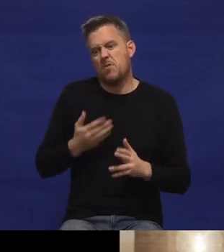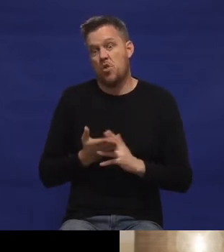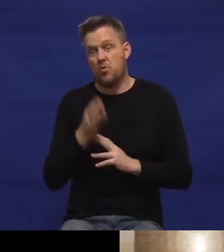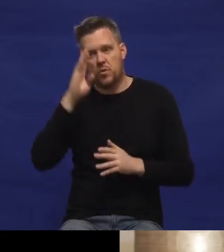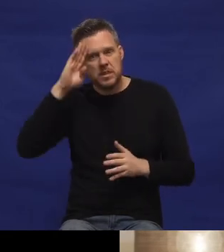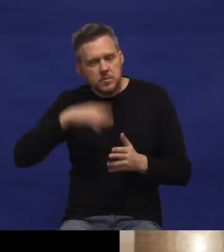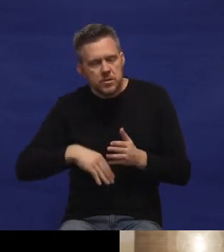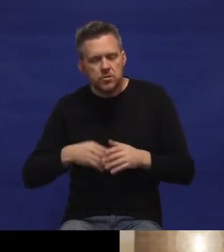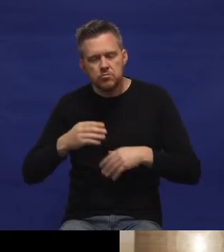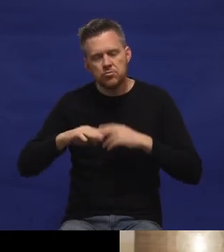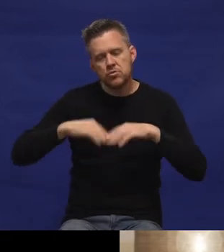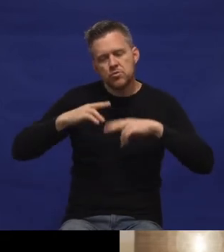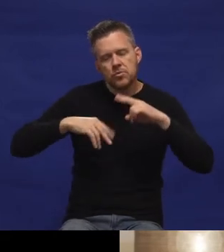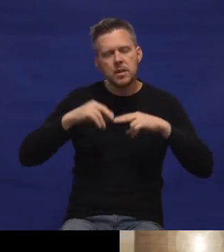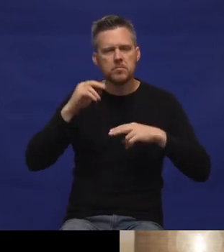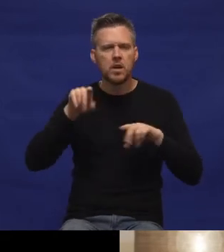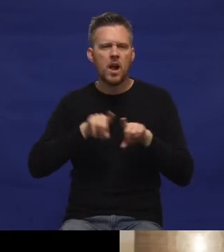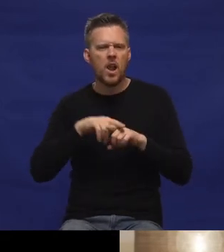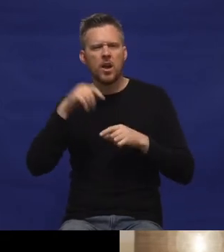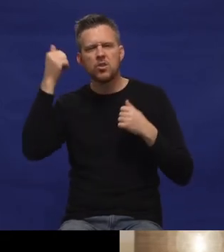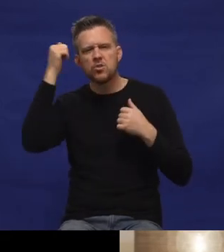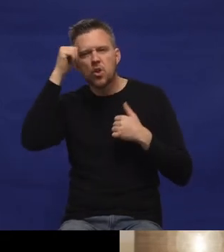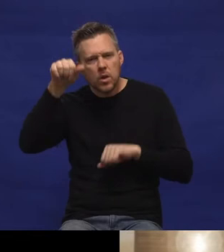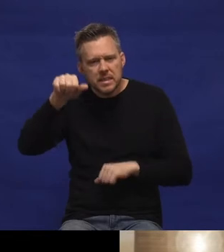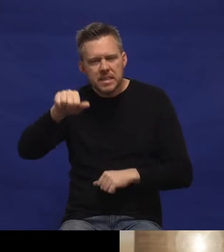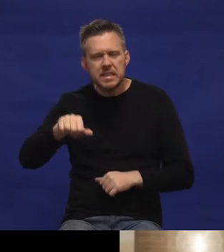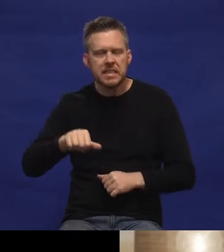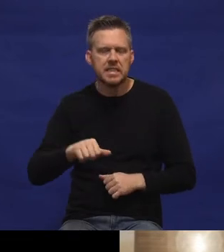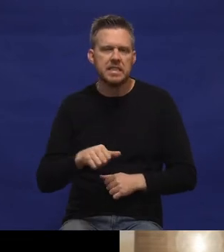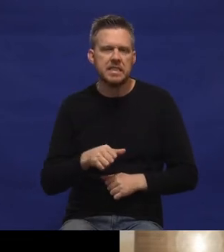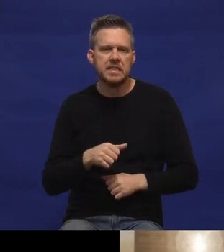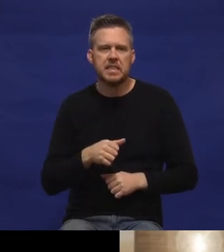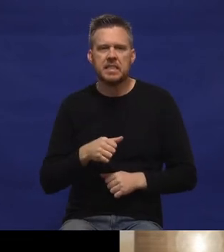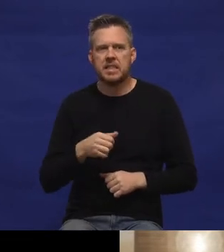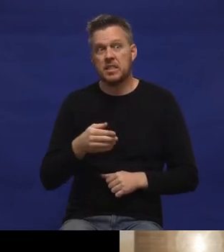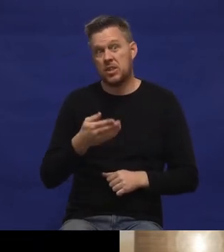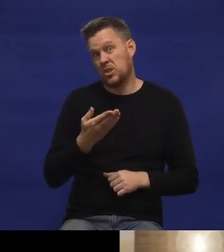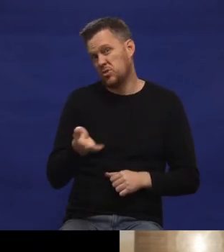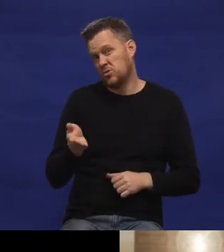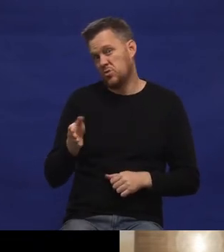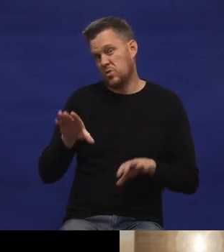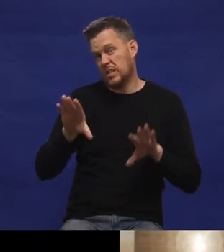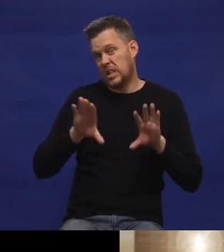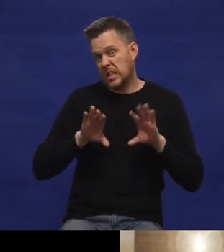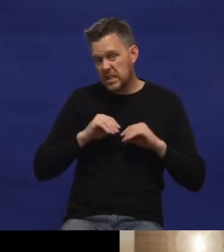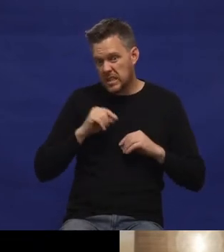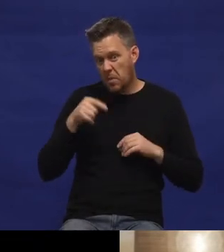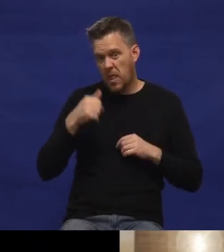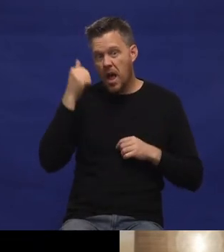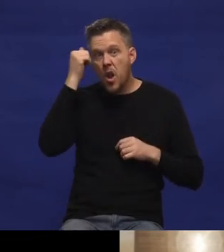a sense of knowledge. We know things better. And if we actually take this knowledge and seem